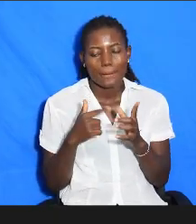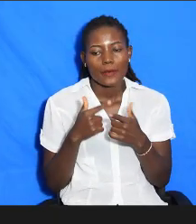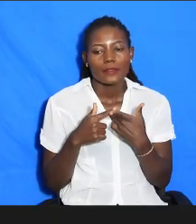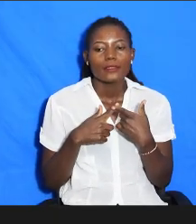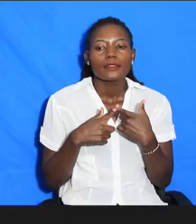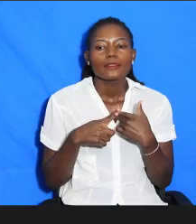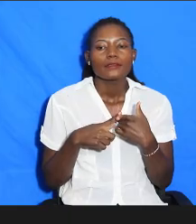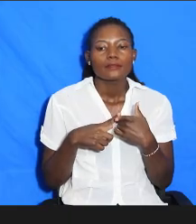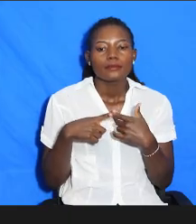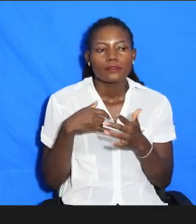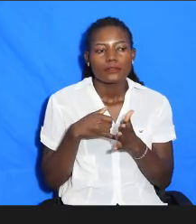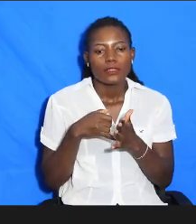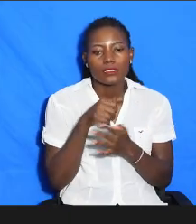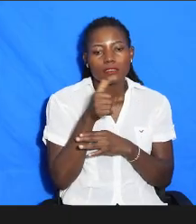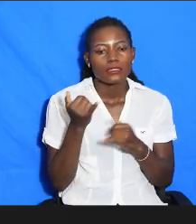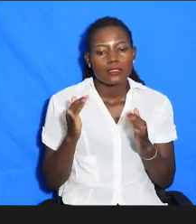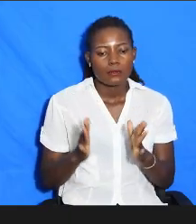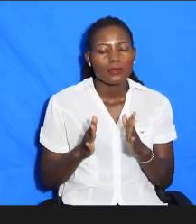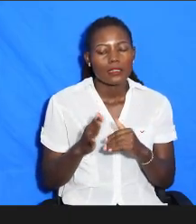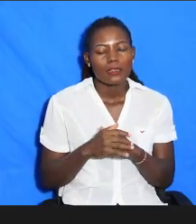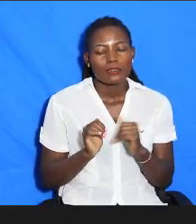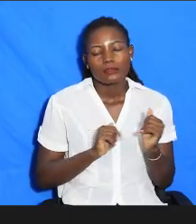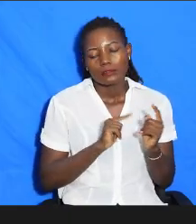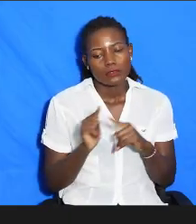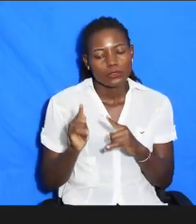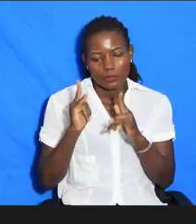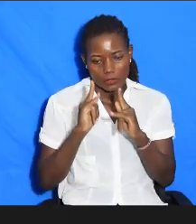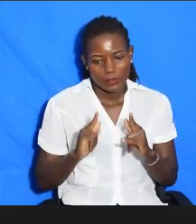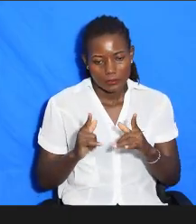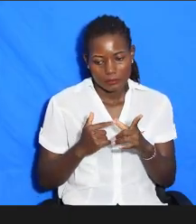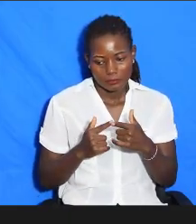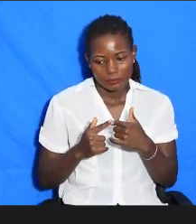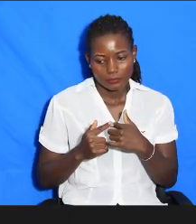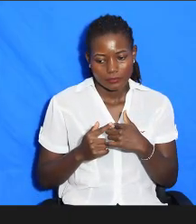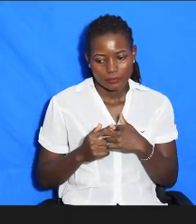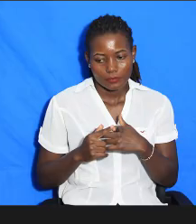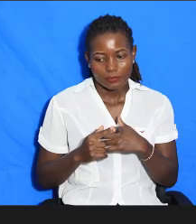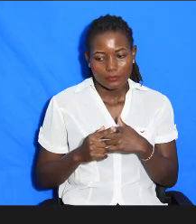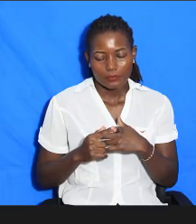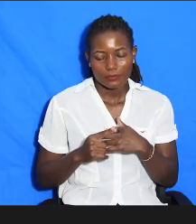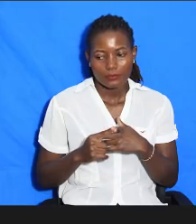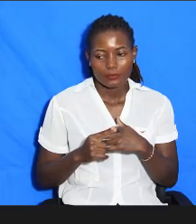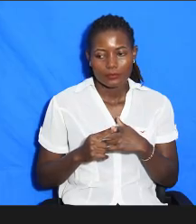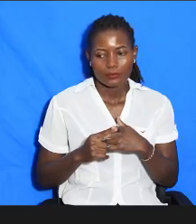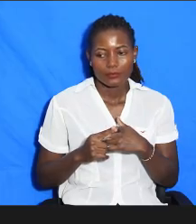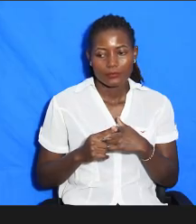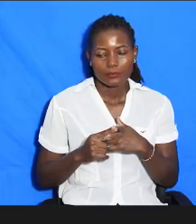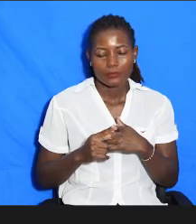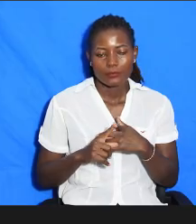other athletes going to that camp. Of course, they produce good athletes, and the Degrassi was one of